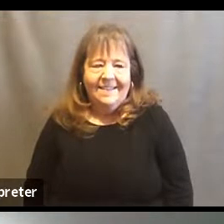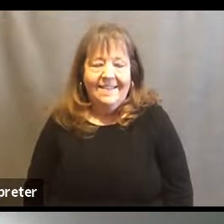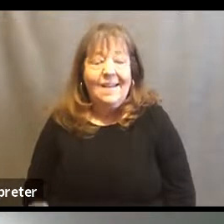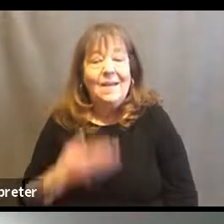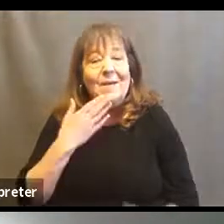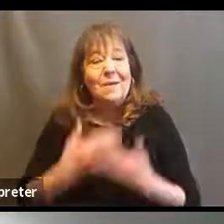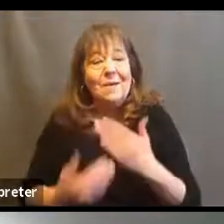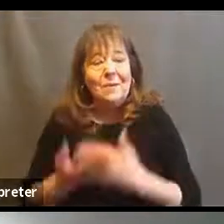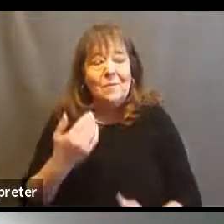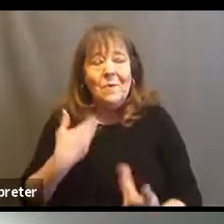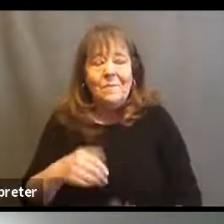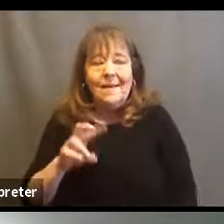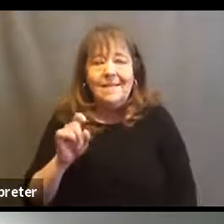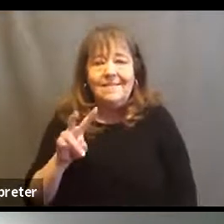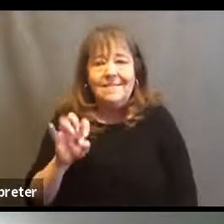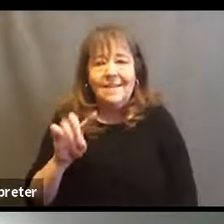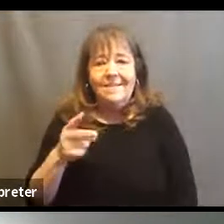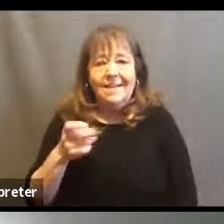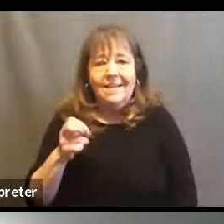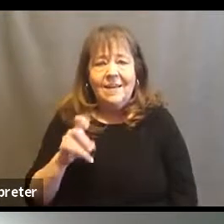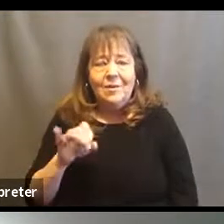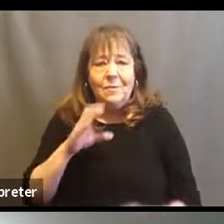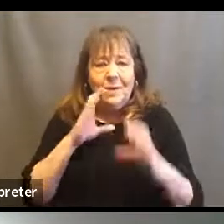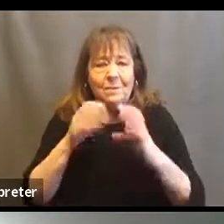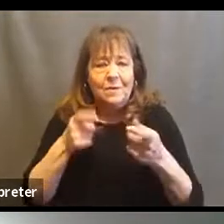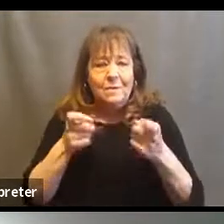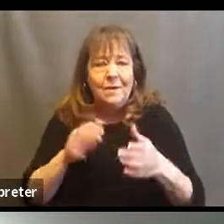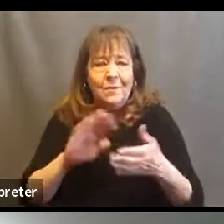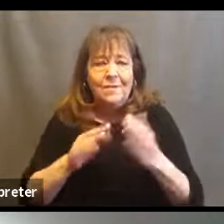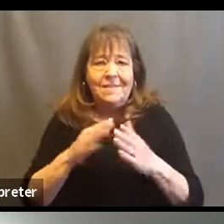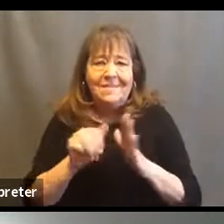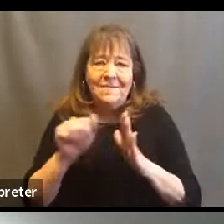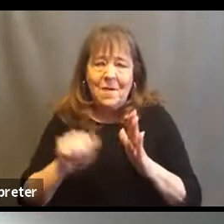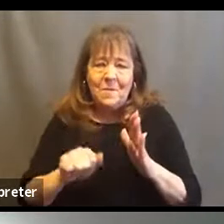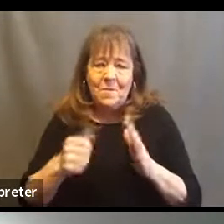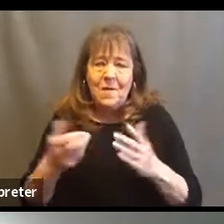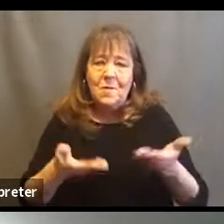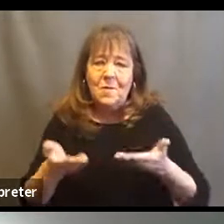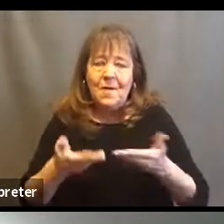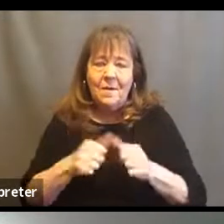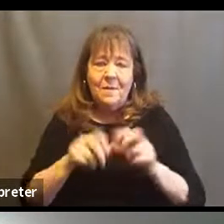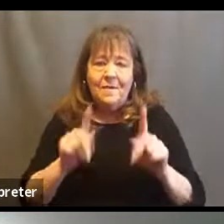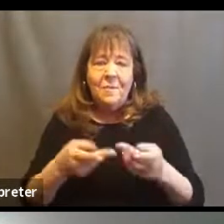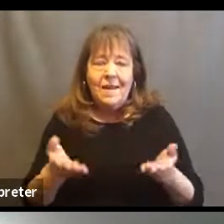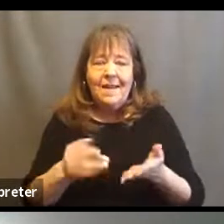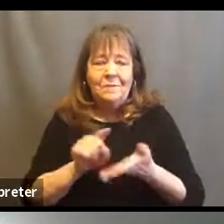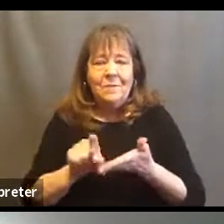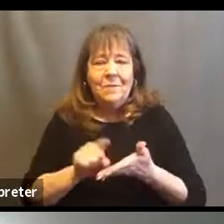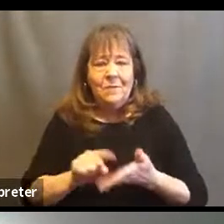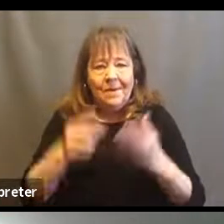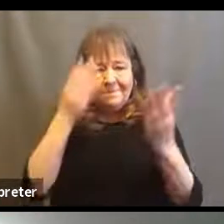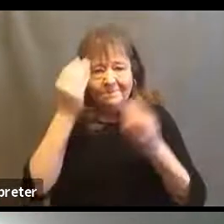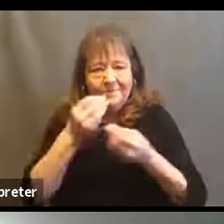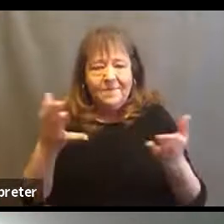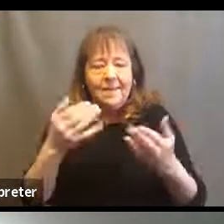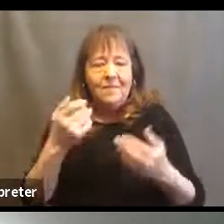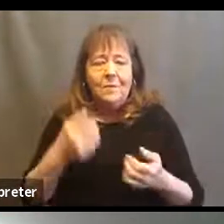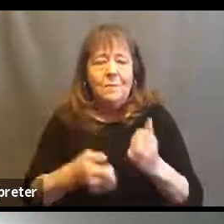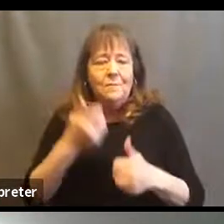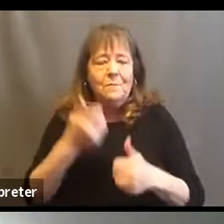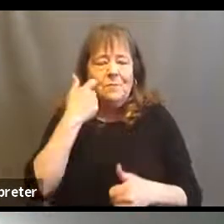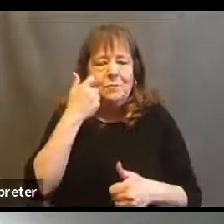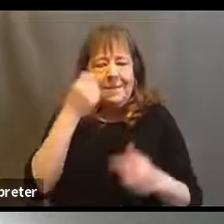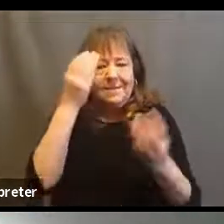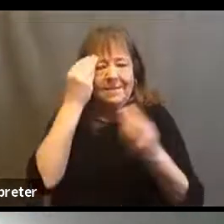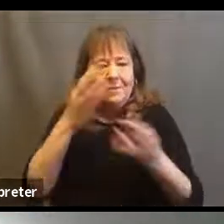Good morning. This is David Henry. I'm the Communications Manager for the City of Amarillo. I want to welcome everyone to our weekly news conference for the latest in COVID-19 information